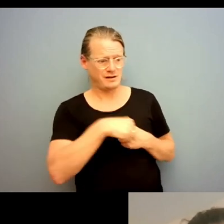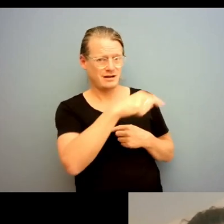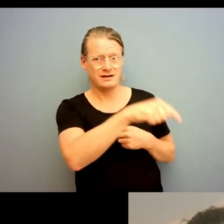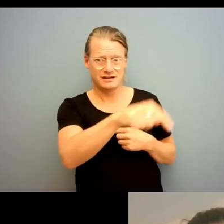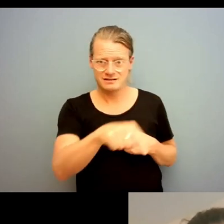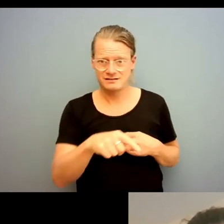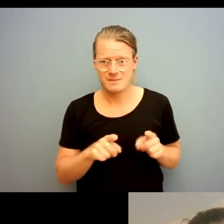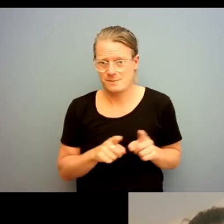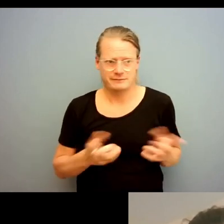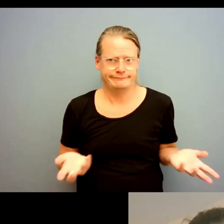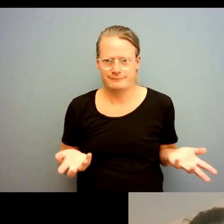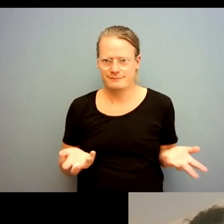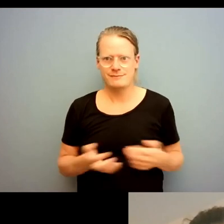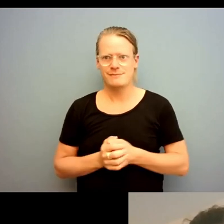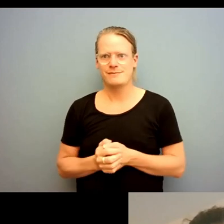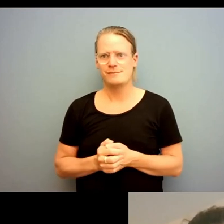handicapped spokesman was